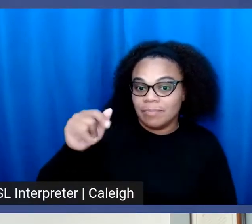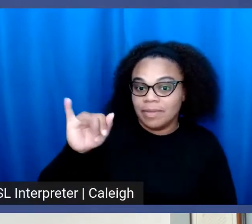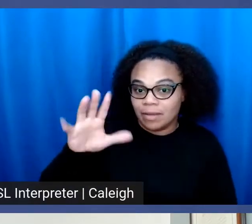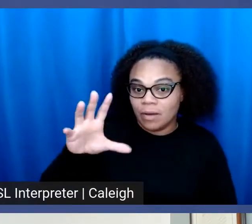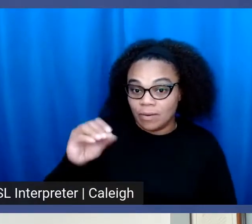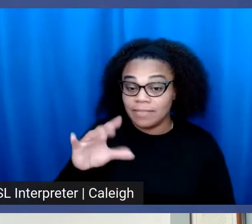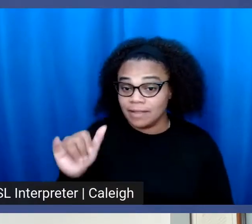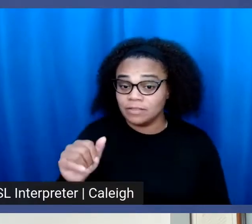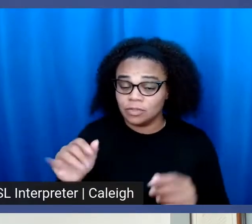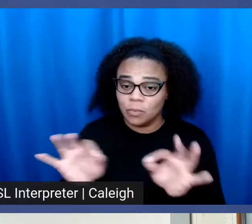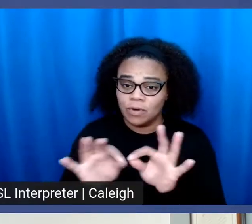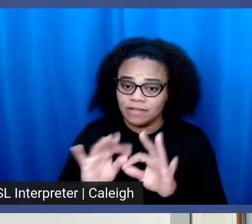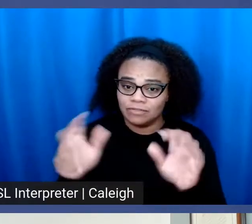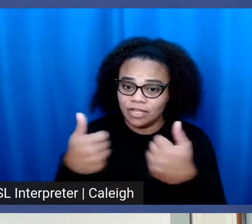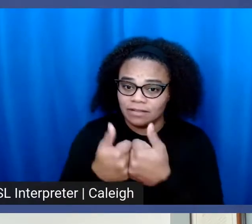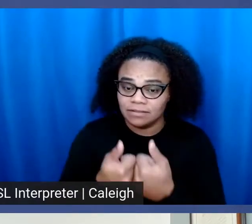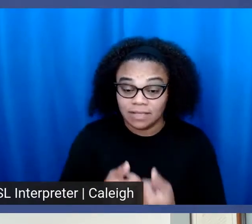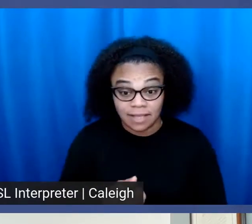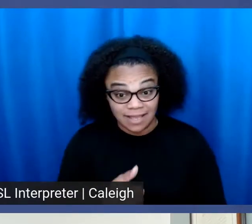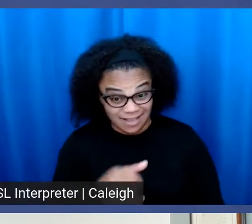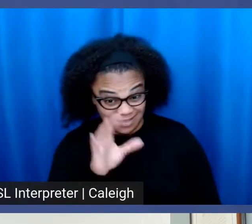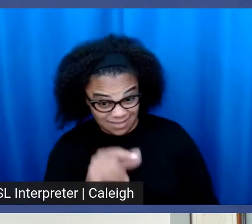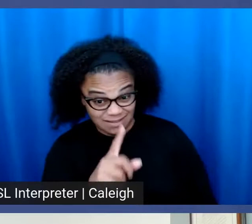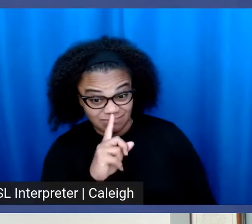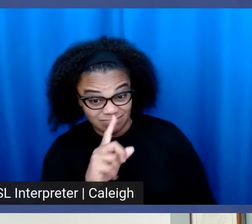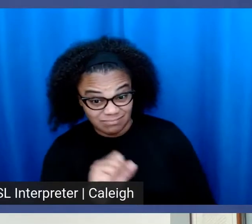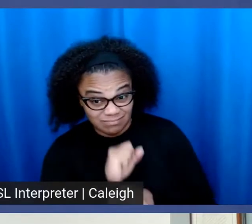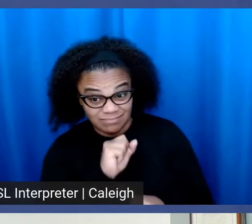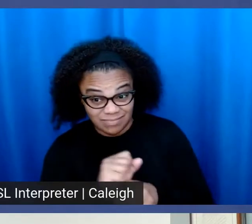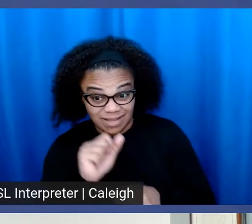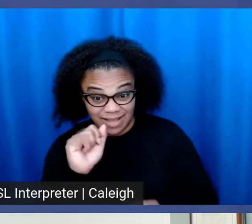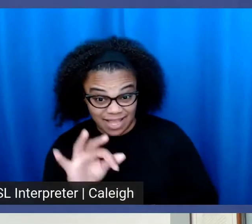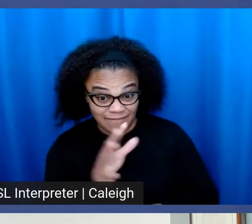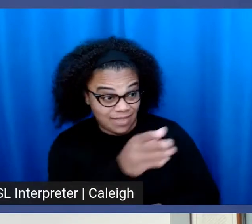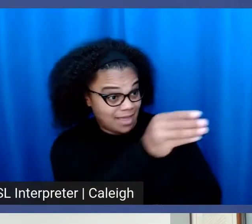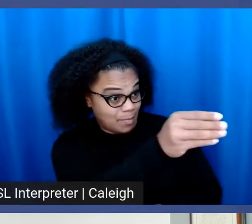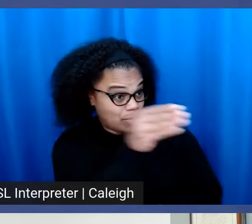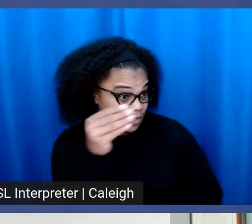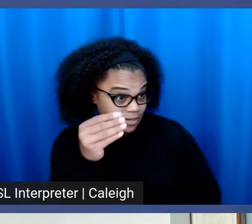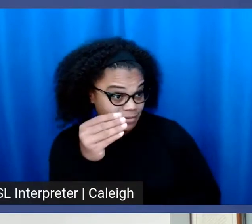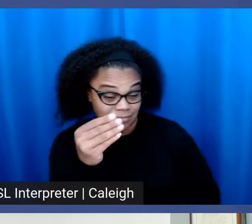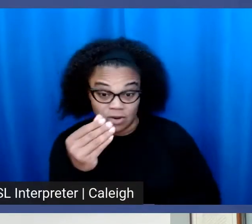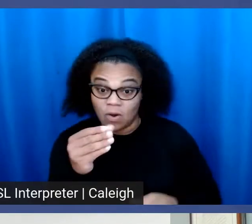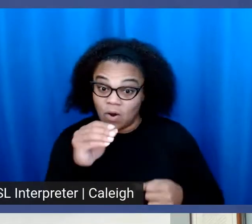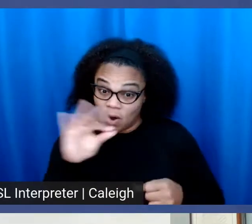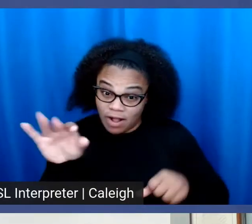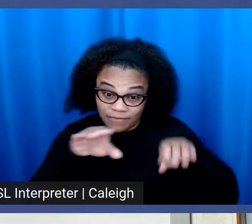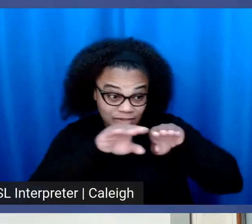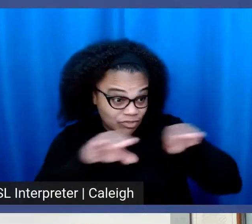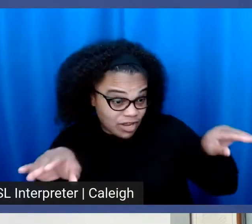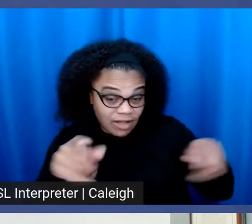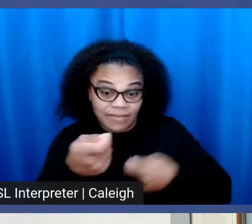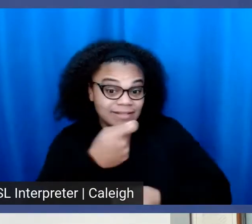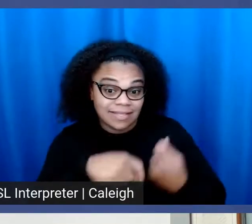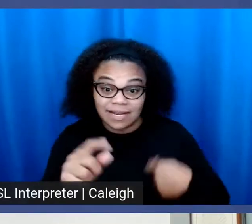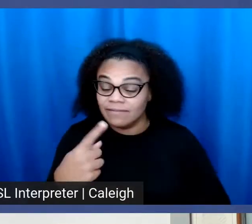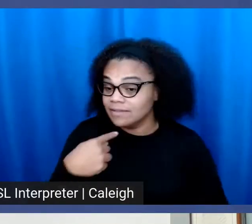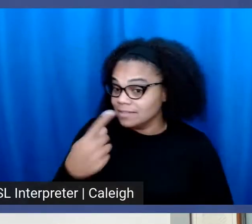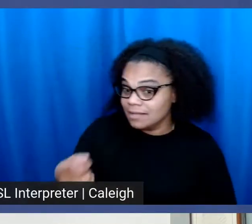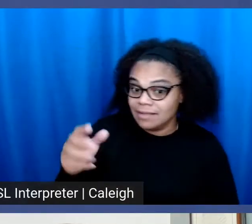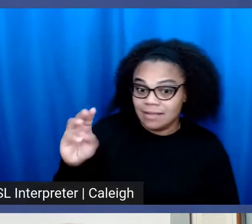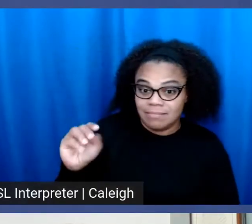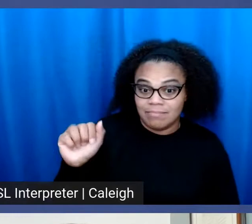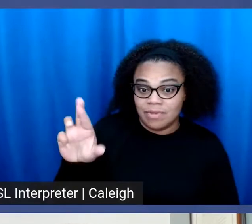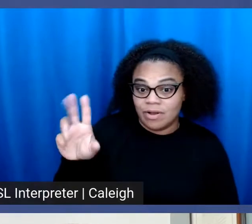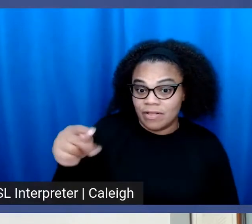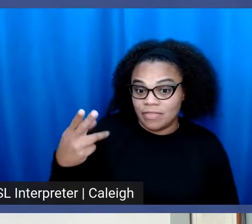that literal? If they pull it off the shelves as opposed to telling Martha she has to pull them off the shelves? I